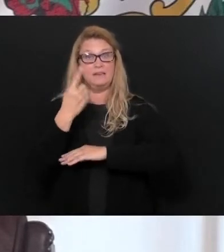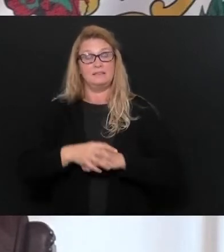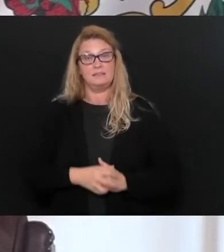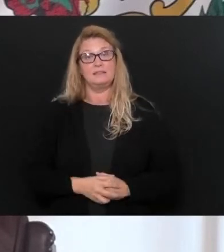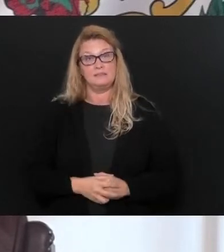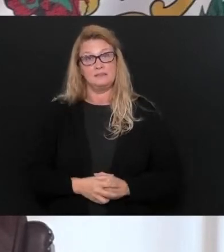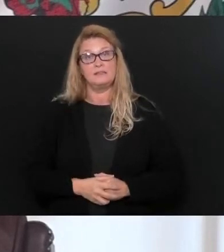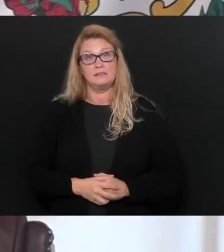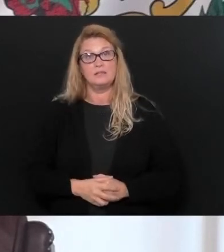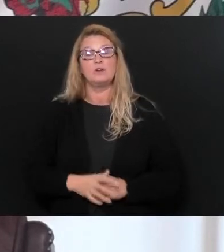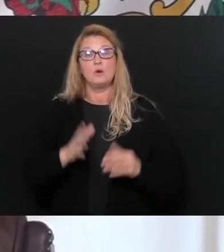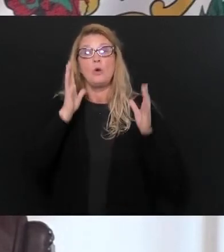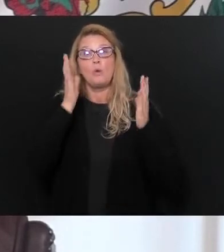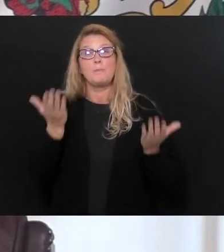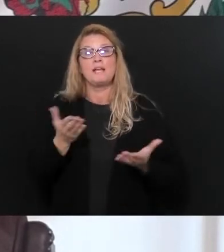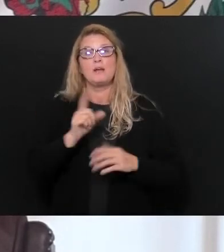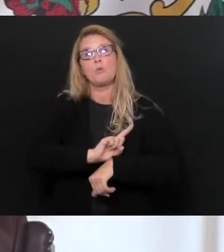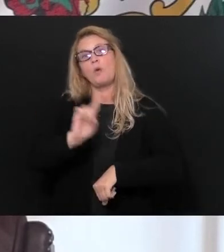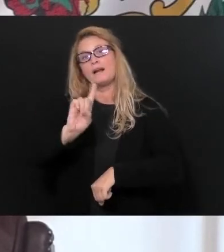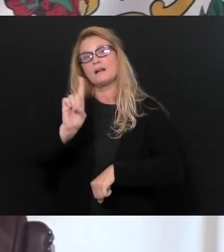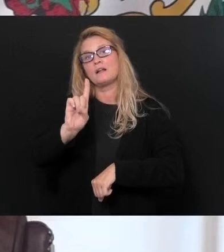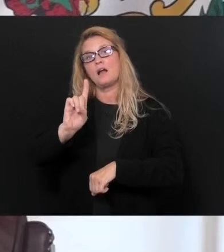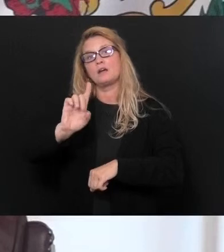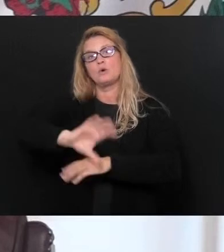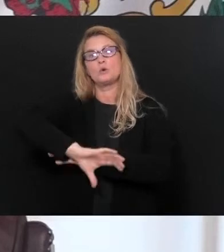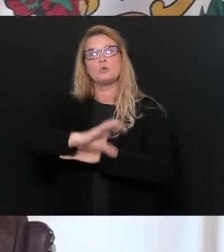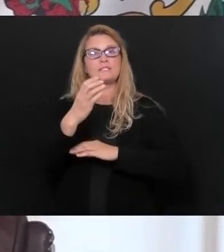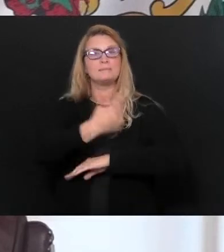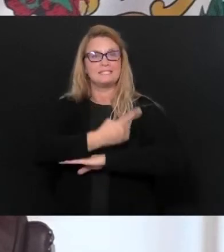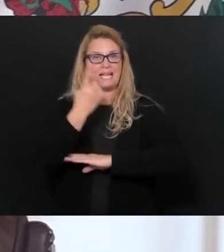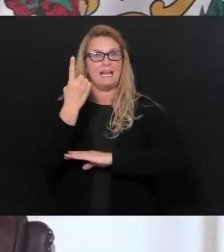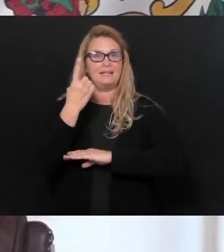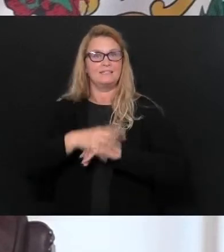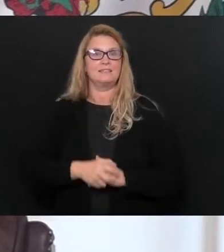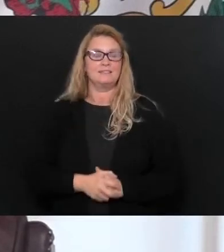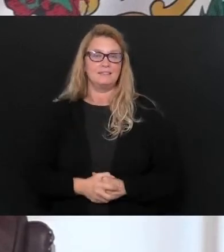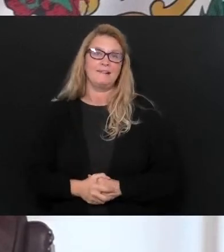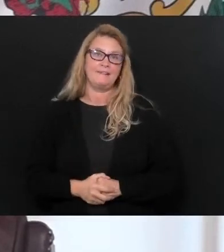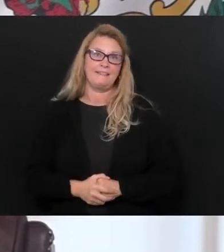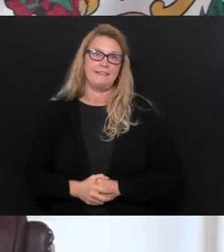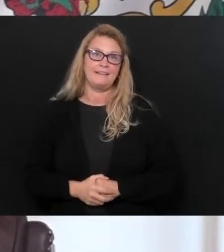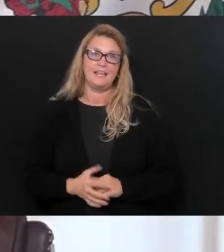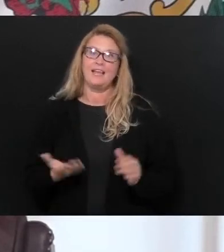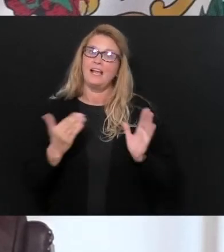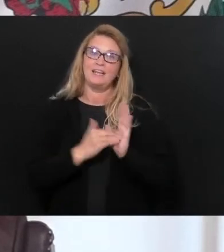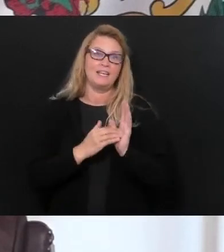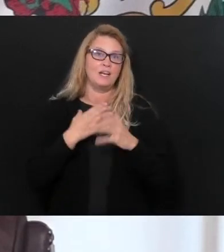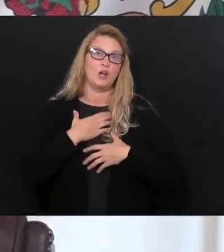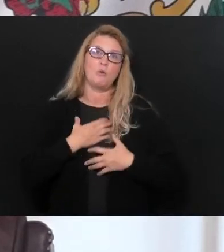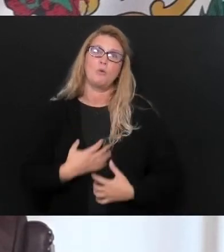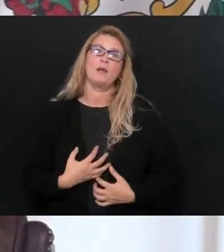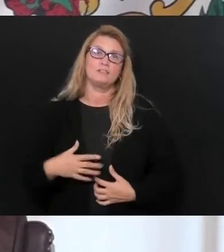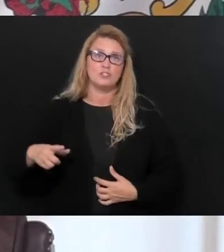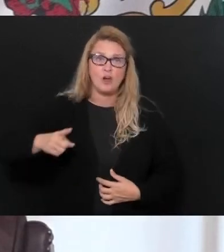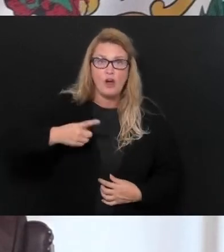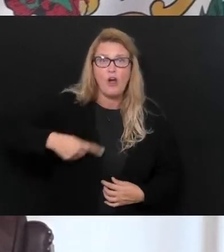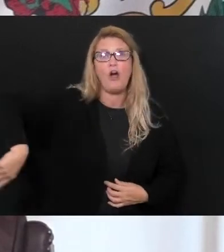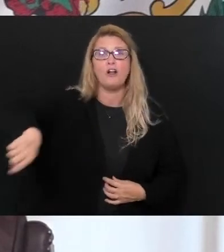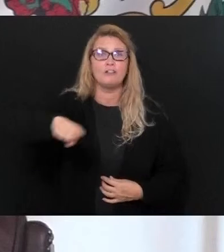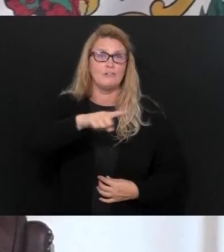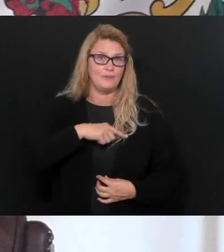can. So we'll be here at 1 o'clock on Christmas Day. And again, I wish all of you